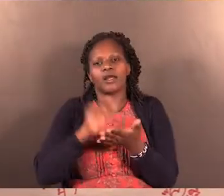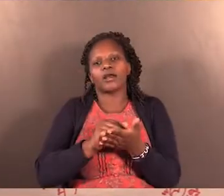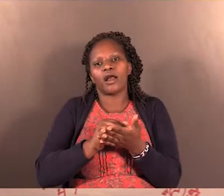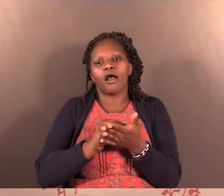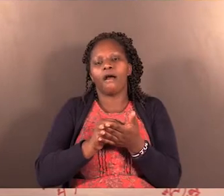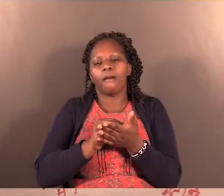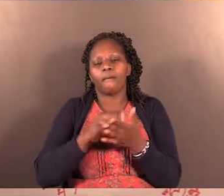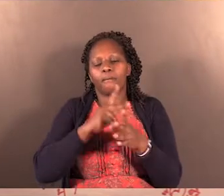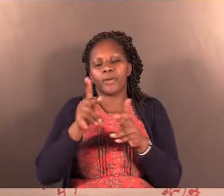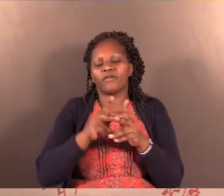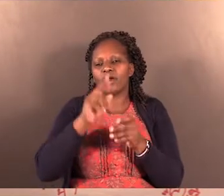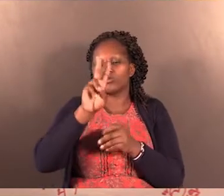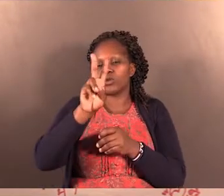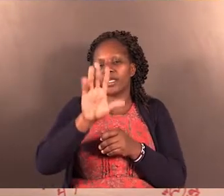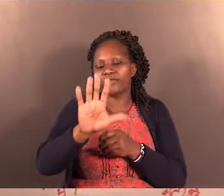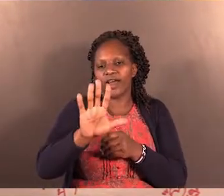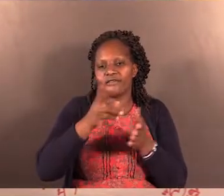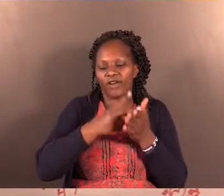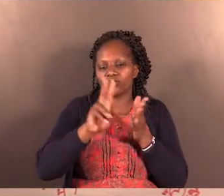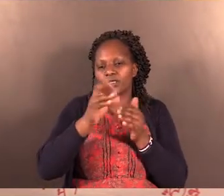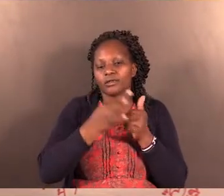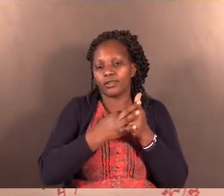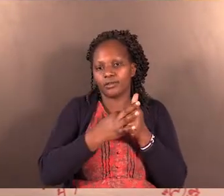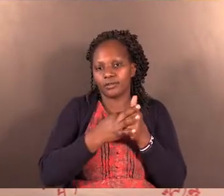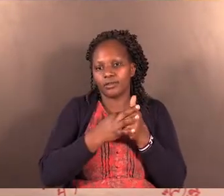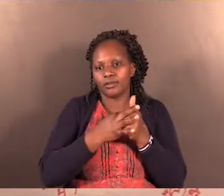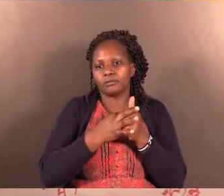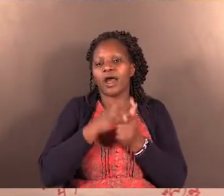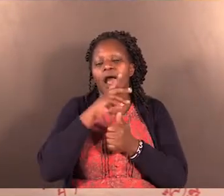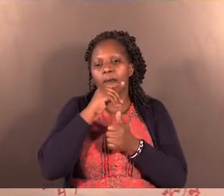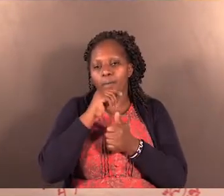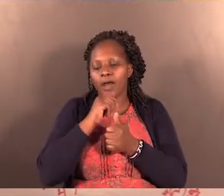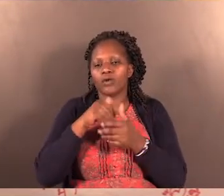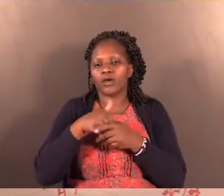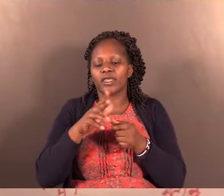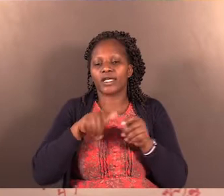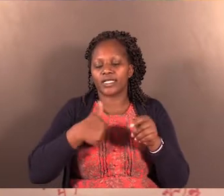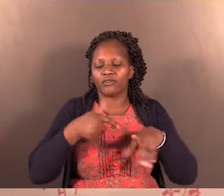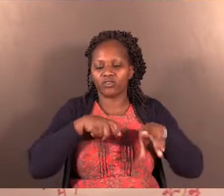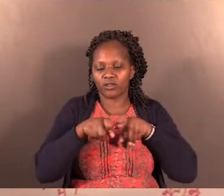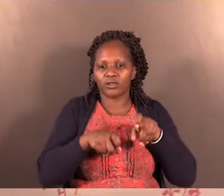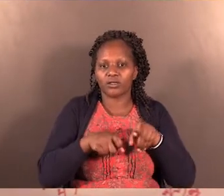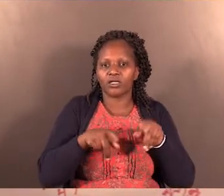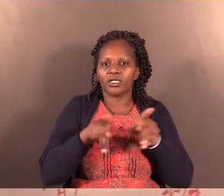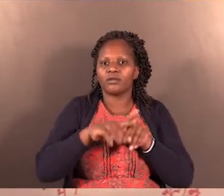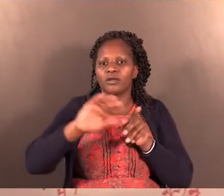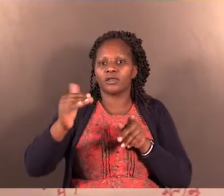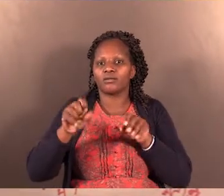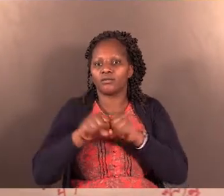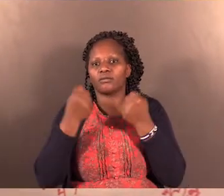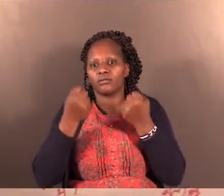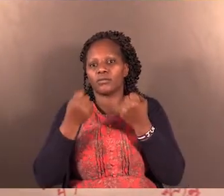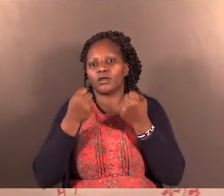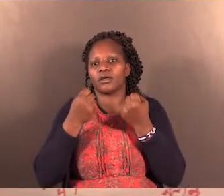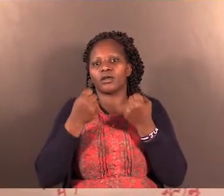verse again. Proverbs 25 verse 28 says, "A man without self-control is like a city